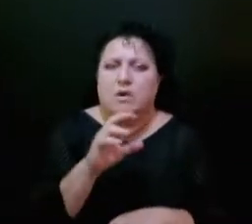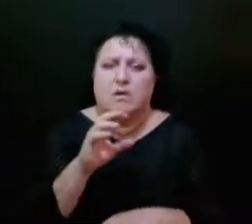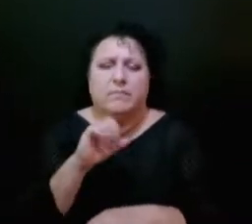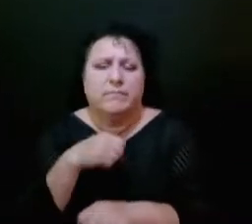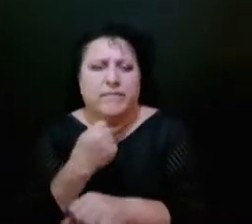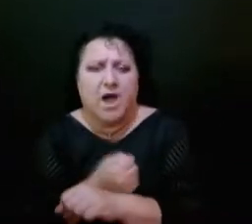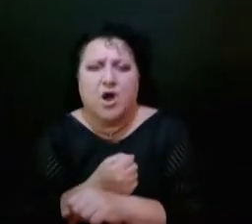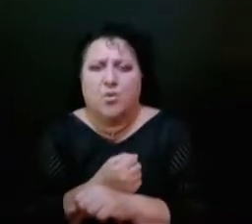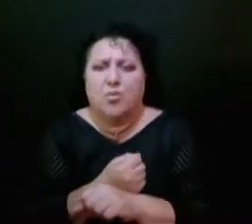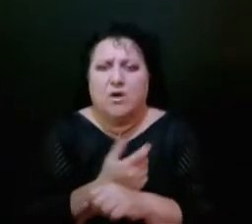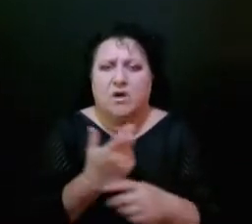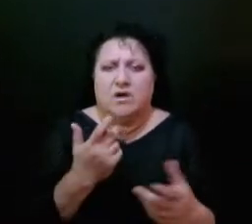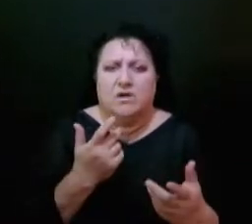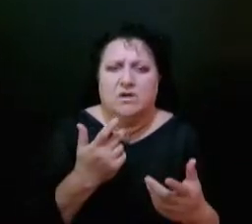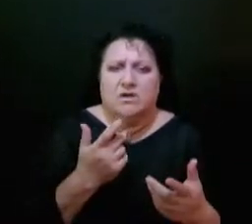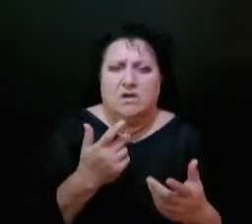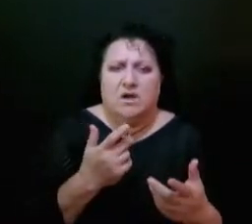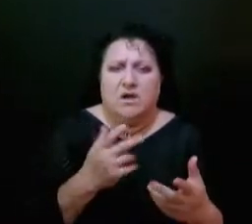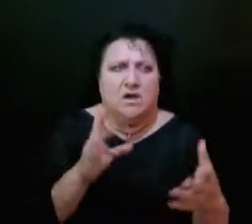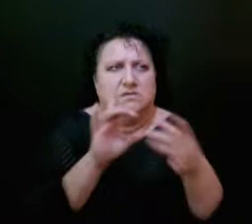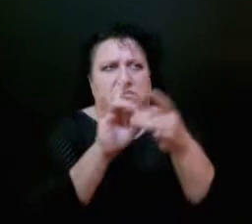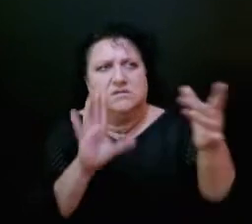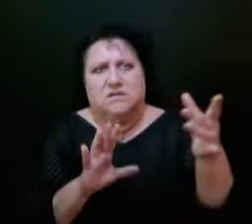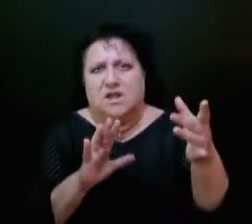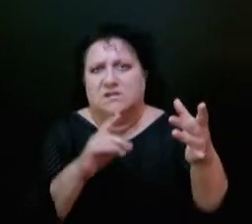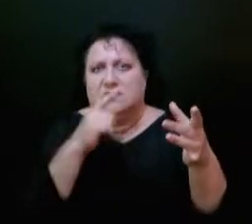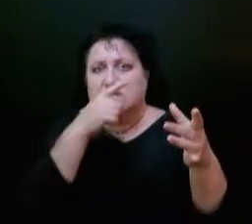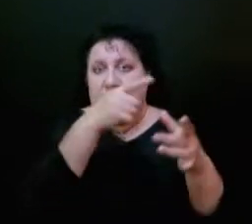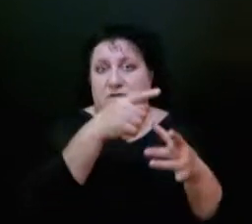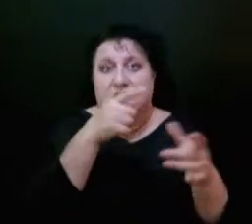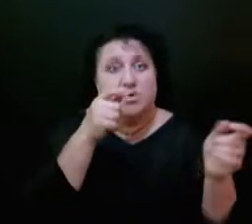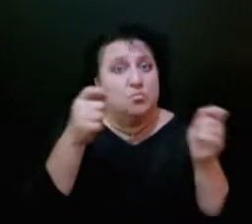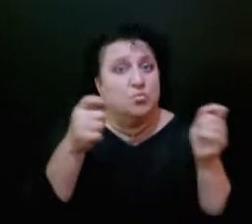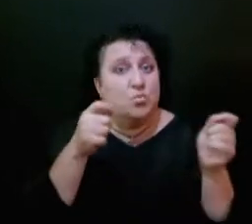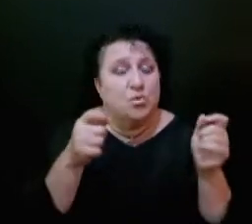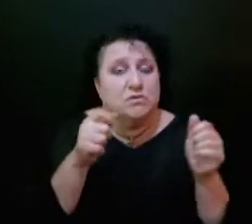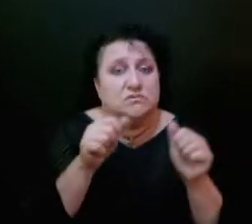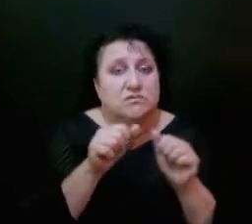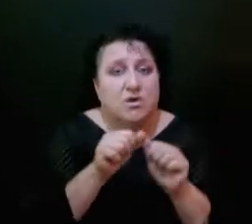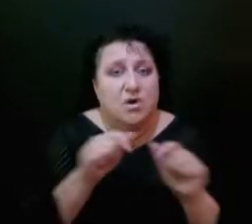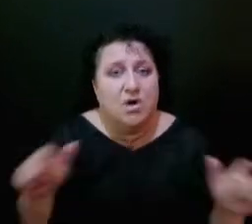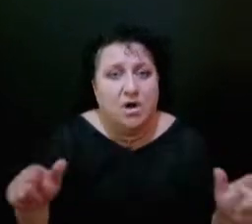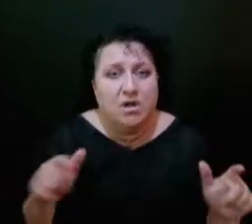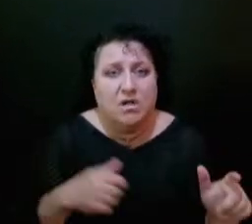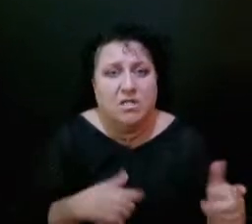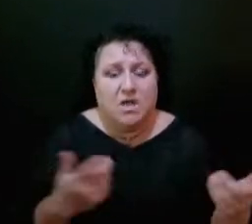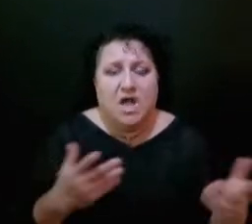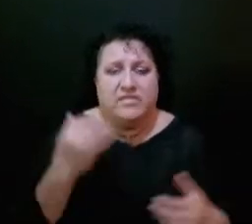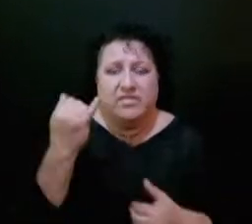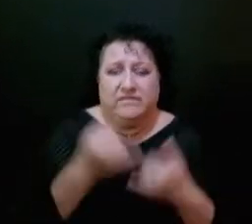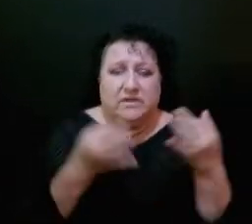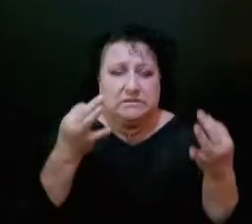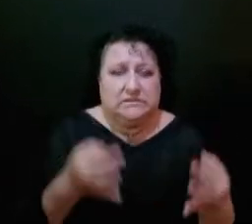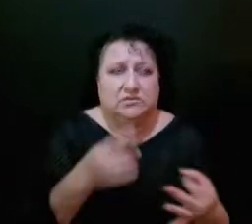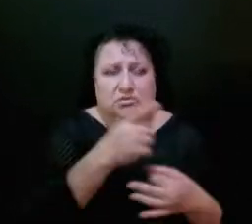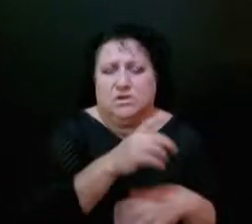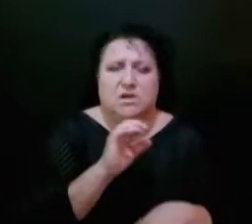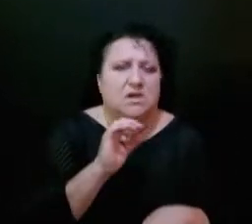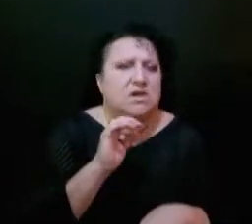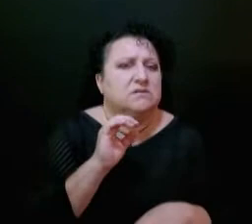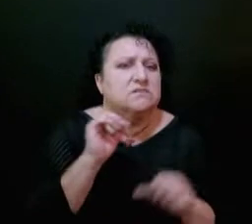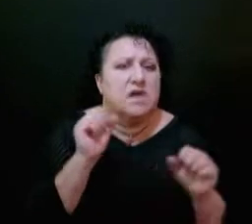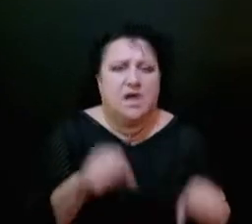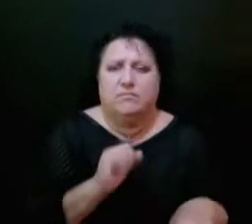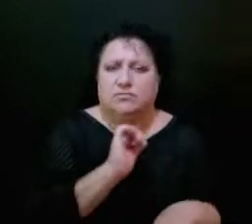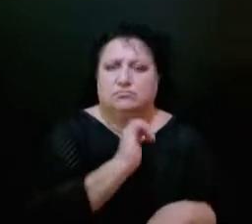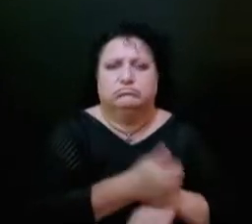just for the time being, but forever. He is in charge of it all, and he has the final word over everything.